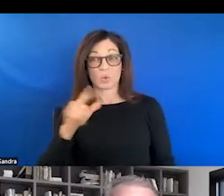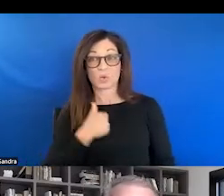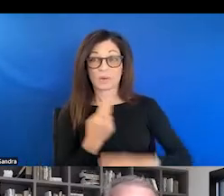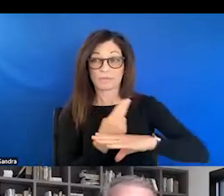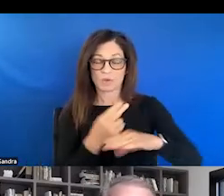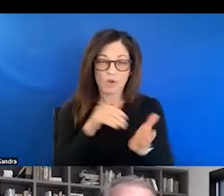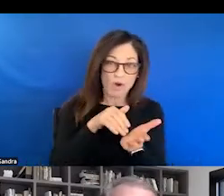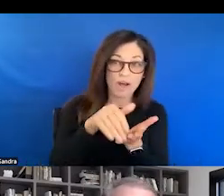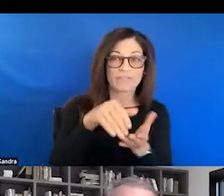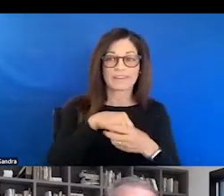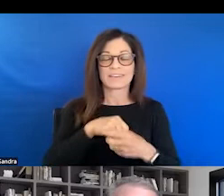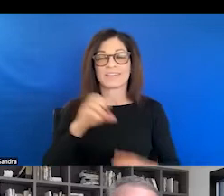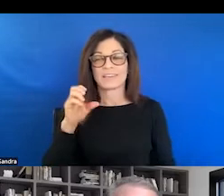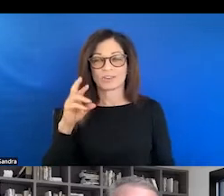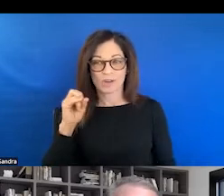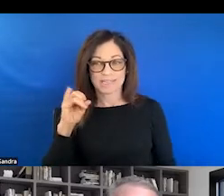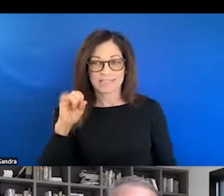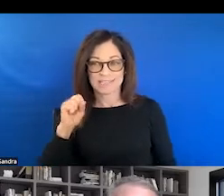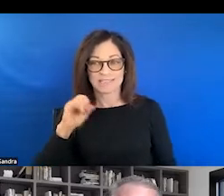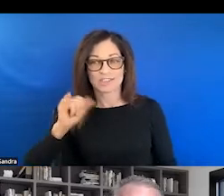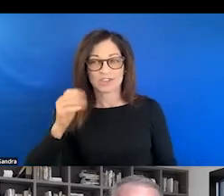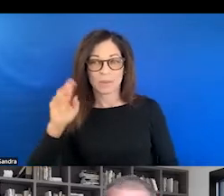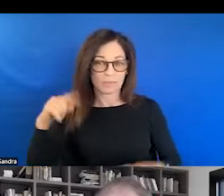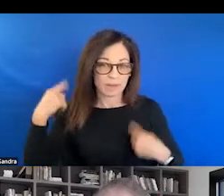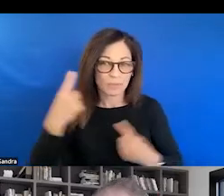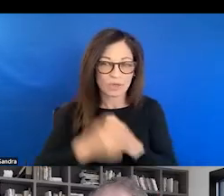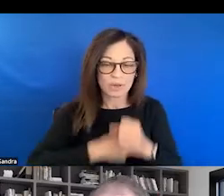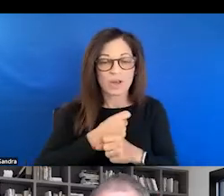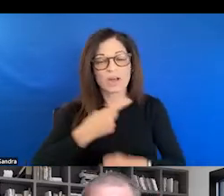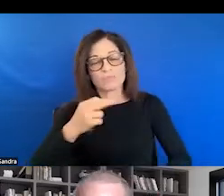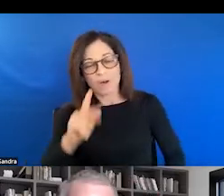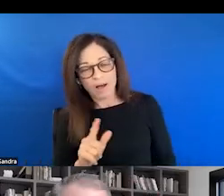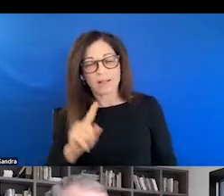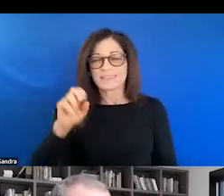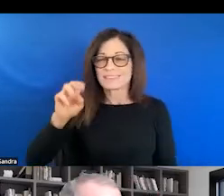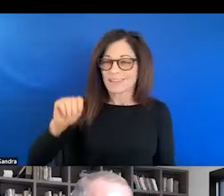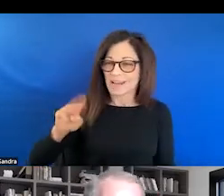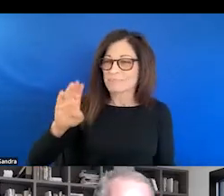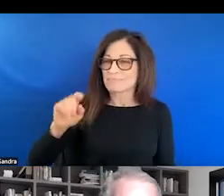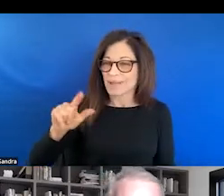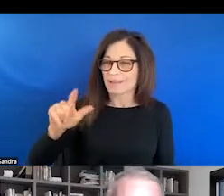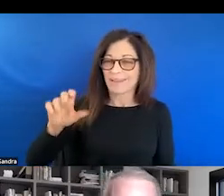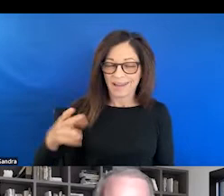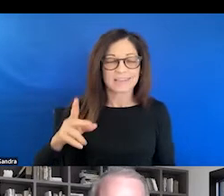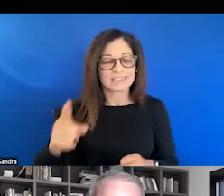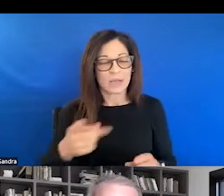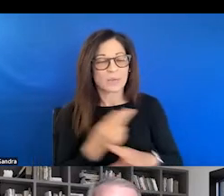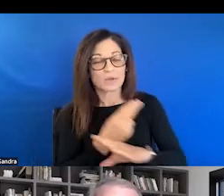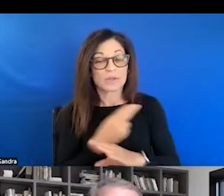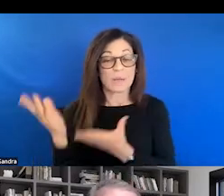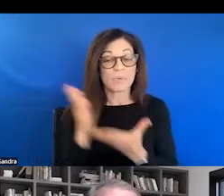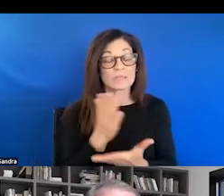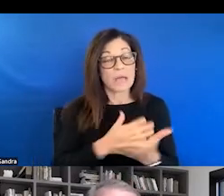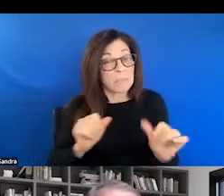over the last year, where Paul and Tom Betlock would make comments, certainly brought some capabilities, but